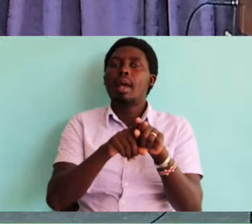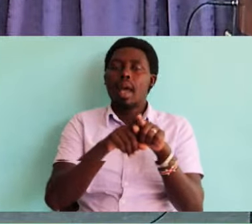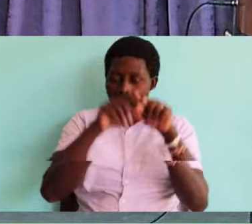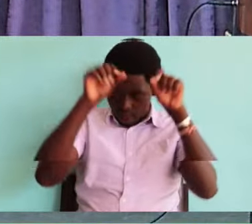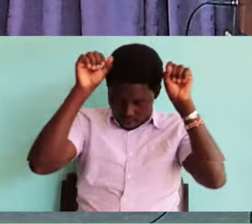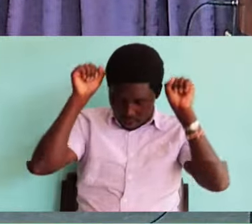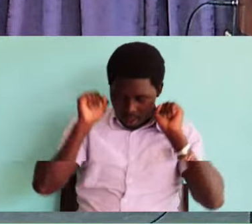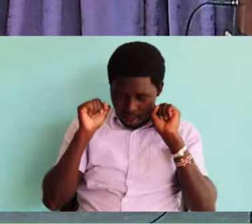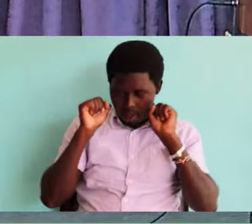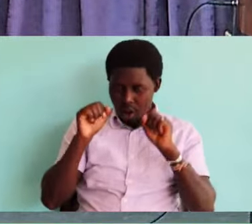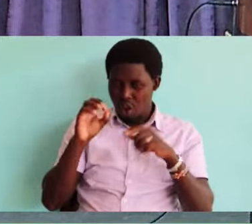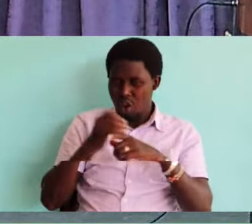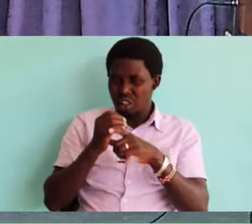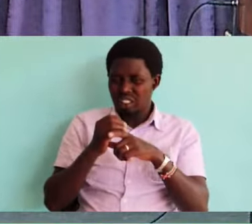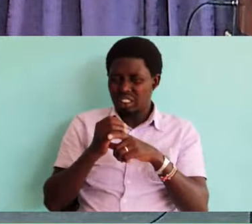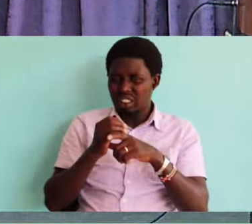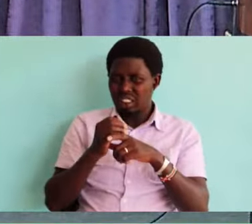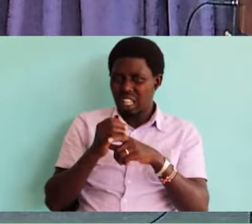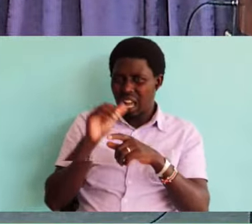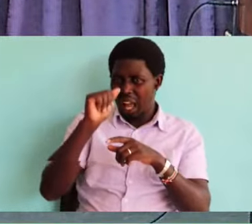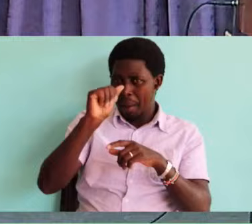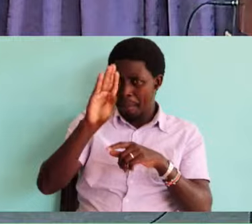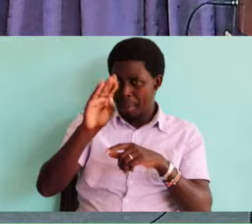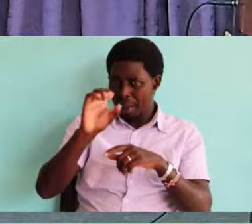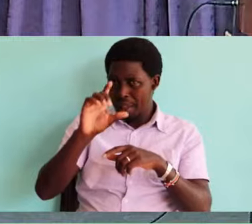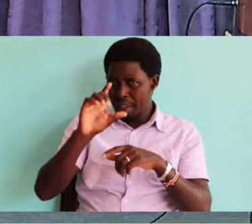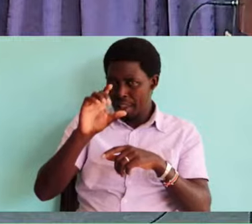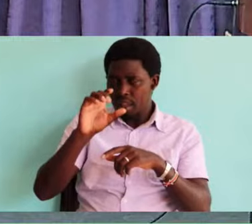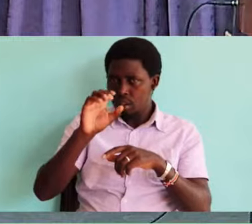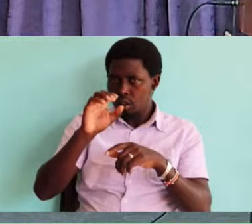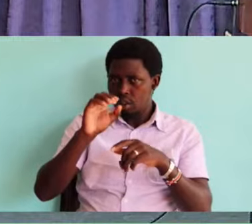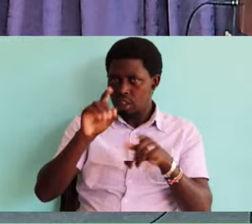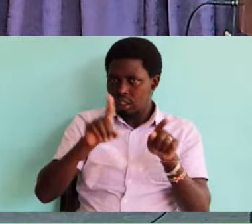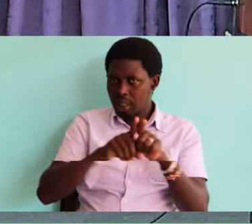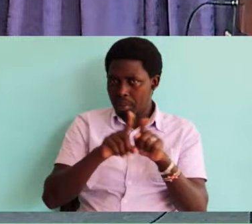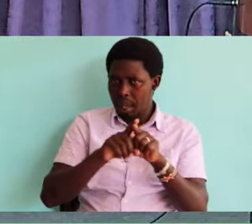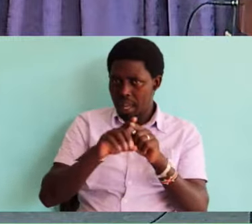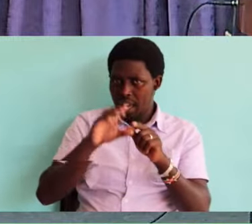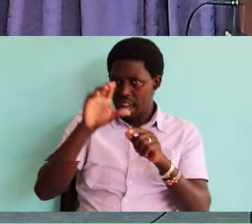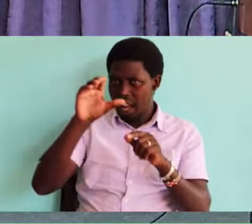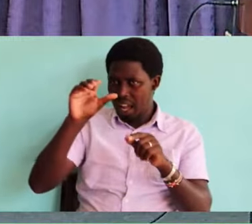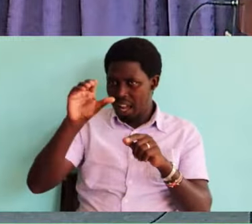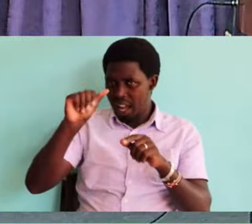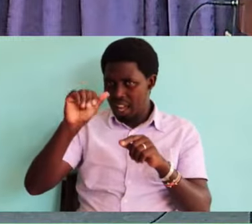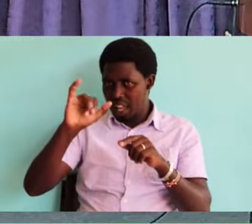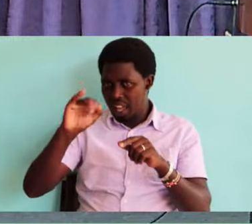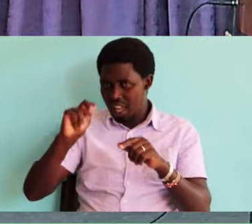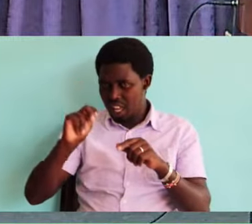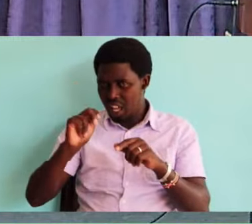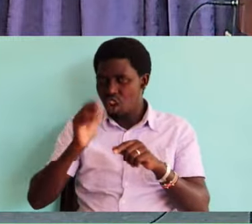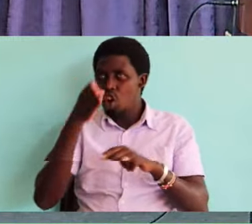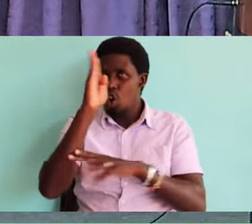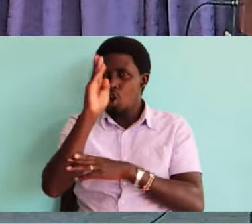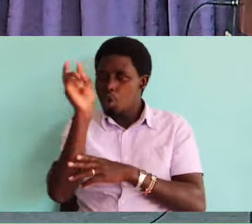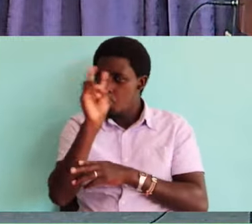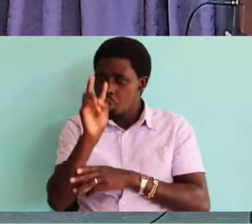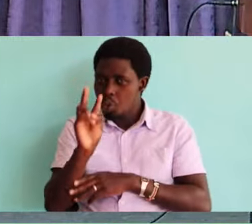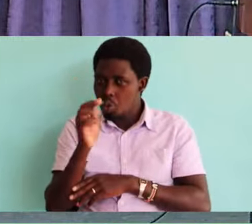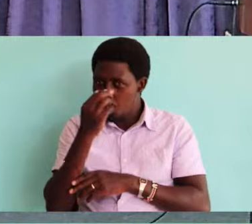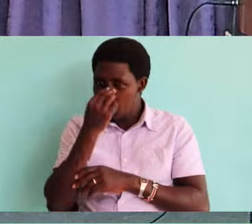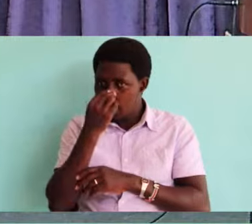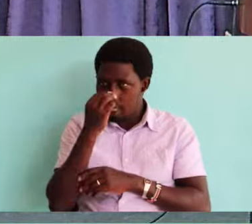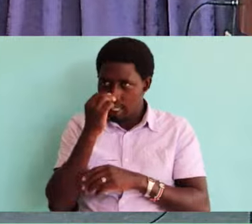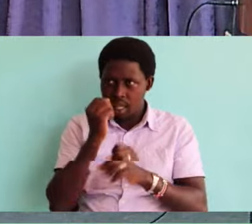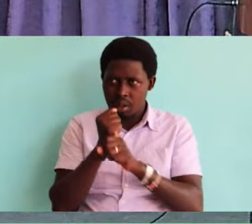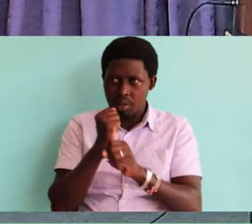Cain, that God did not look at his offering with favor. I think that